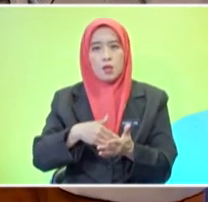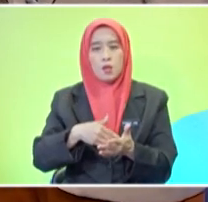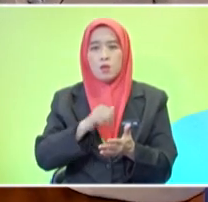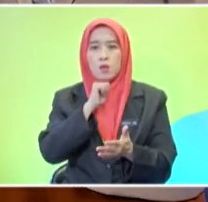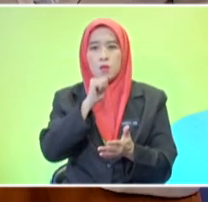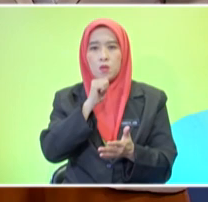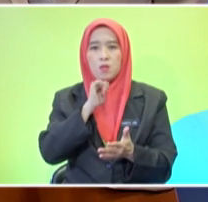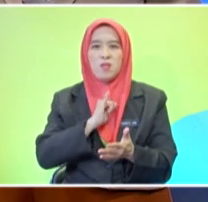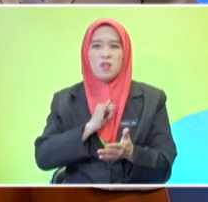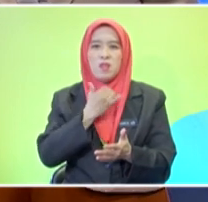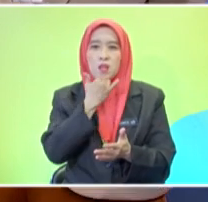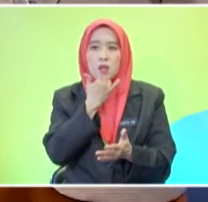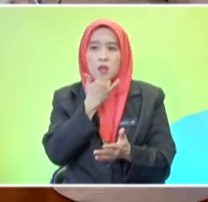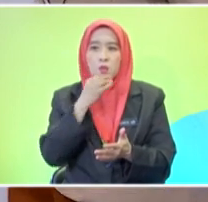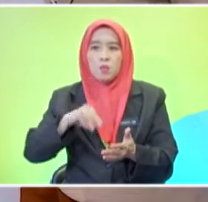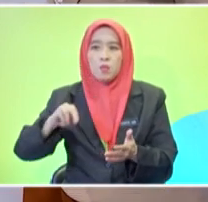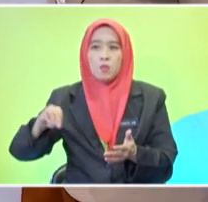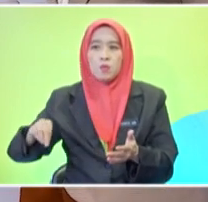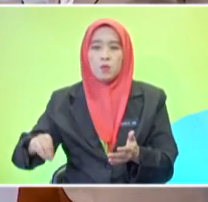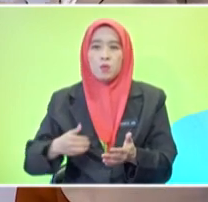I'm wrong. Pupils, help me out here. I think it's pot B.